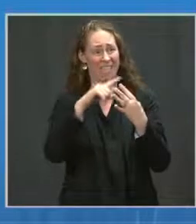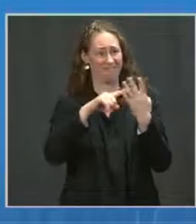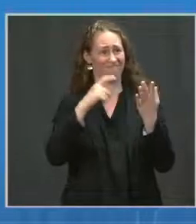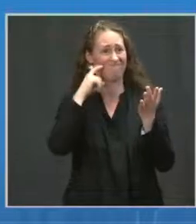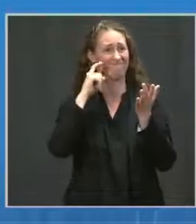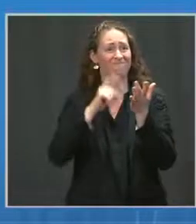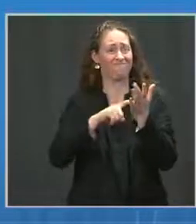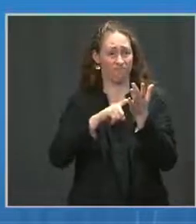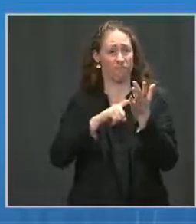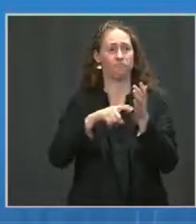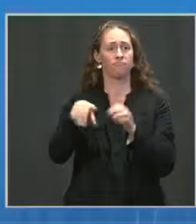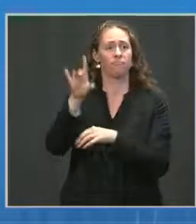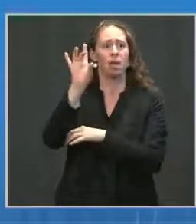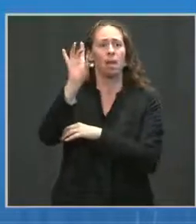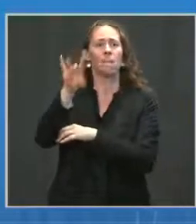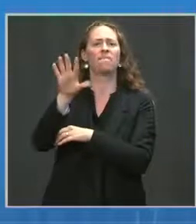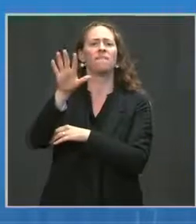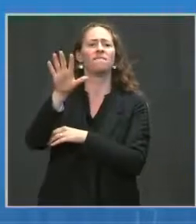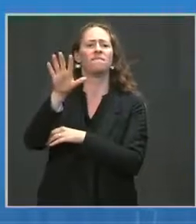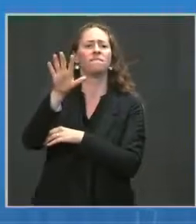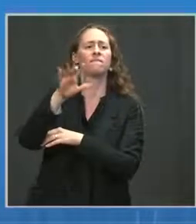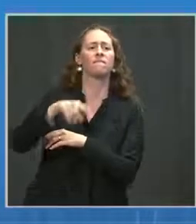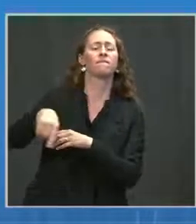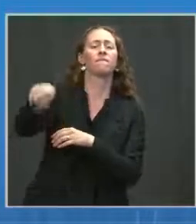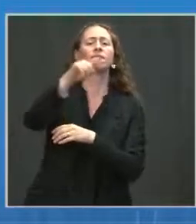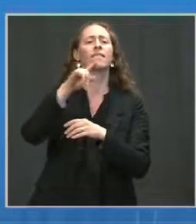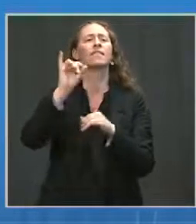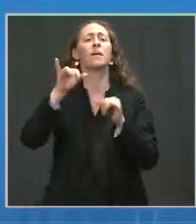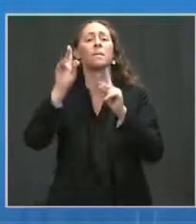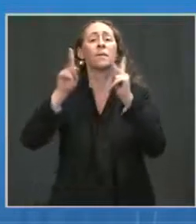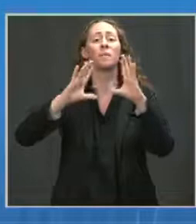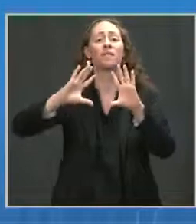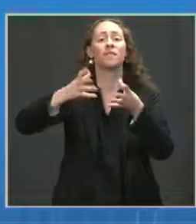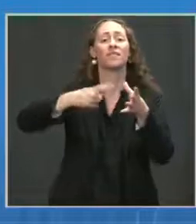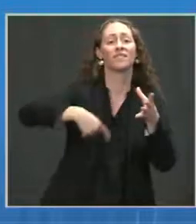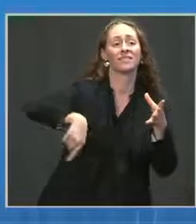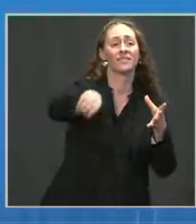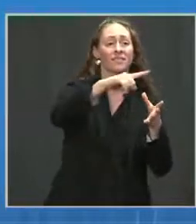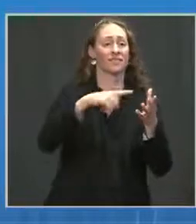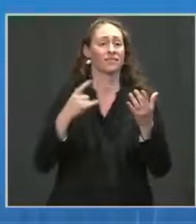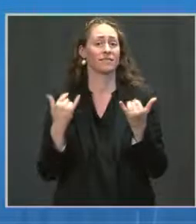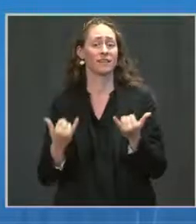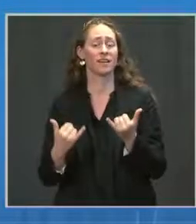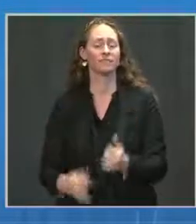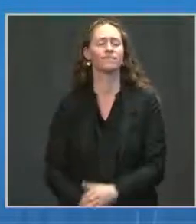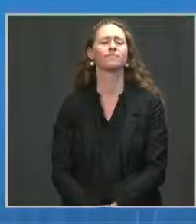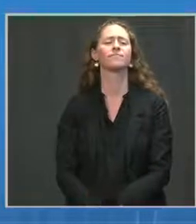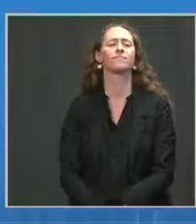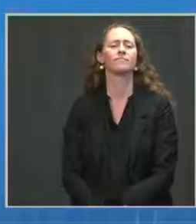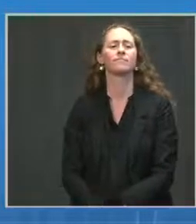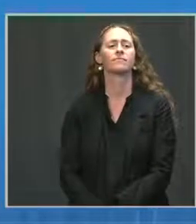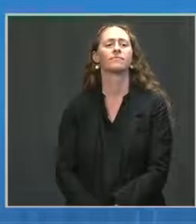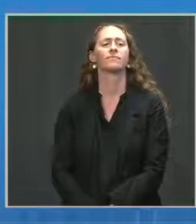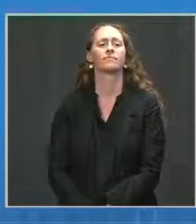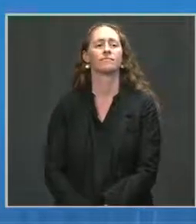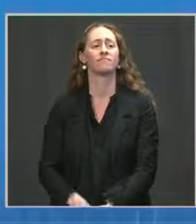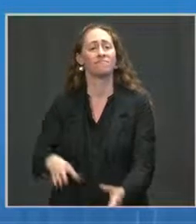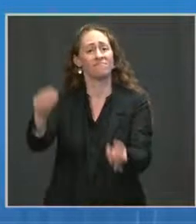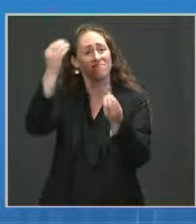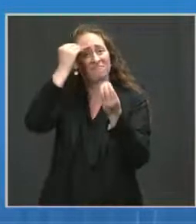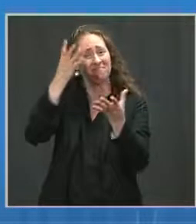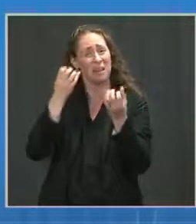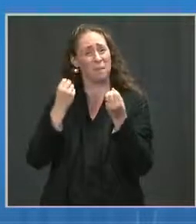U.S. population, but account for more than 17% of cases. And 1 in 3